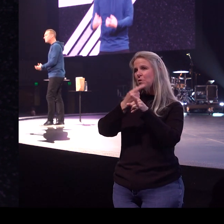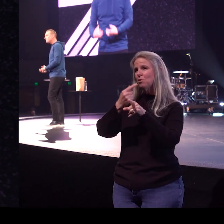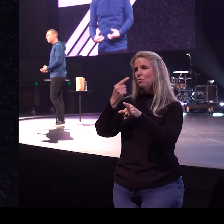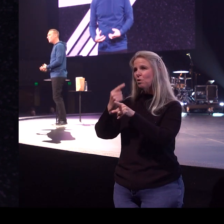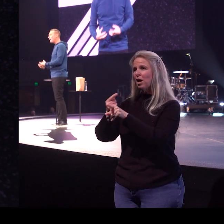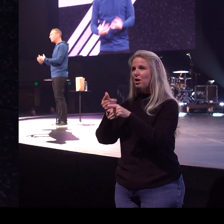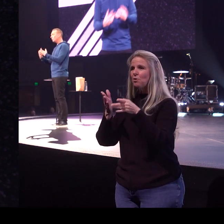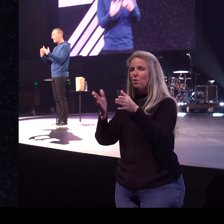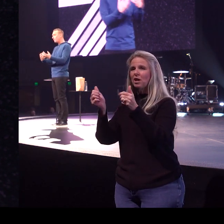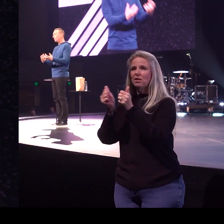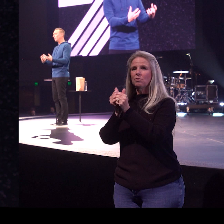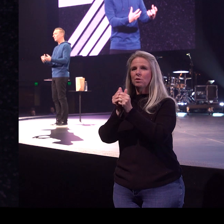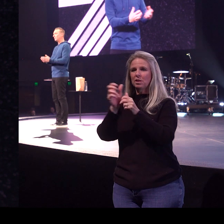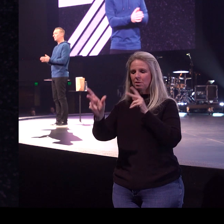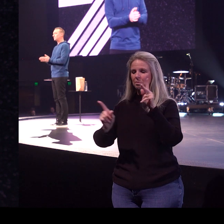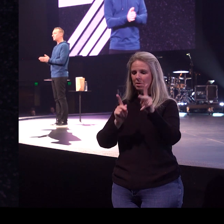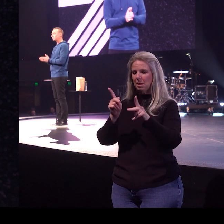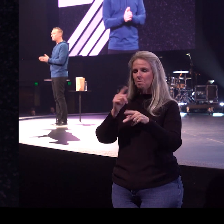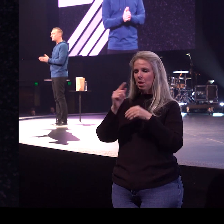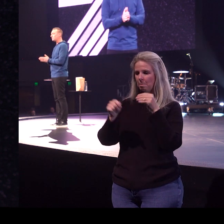people about the rape,